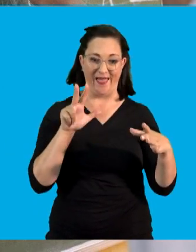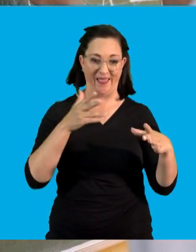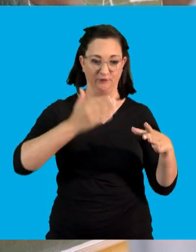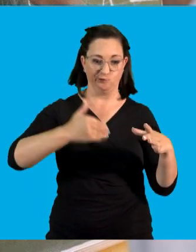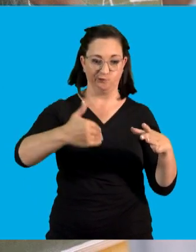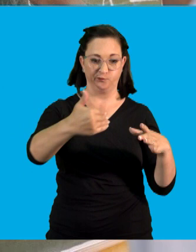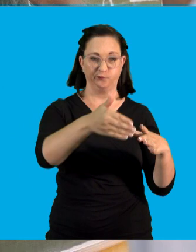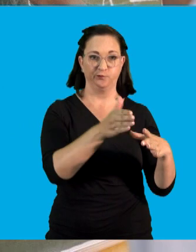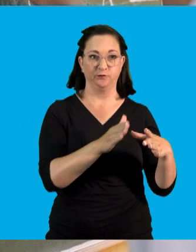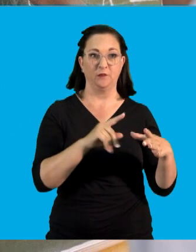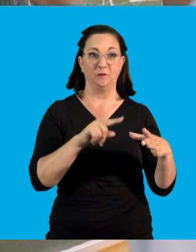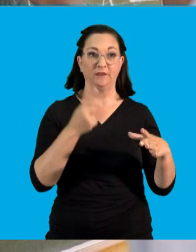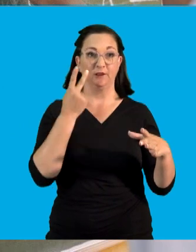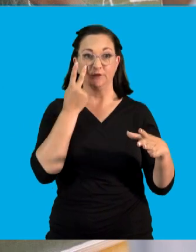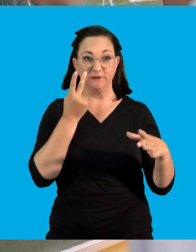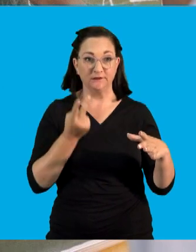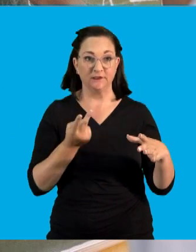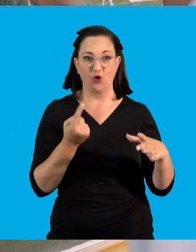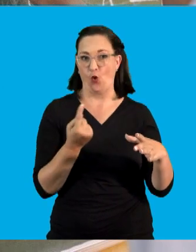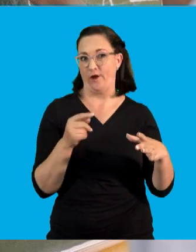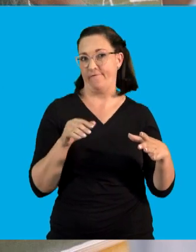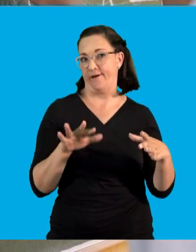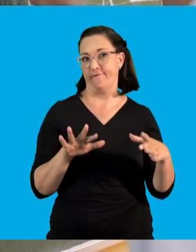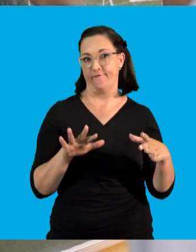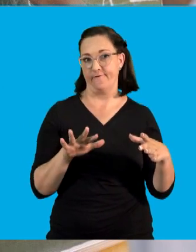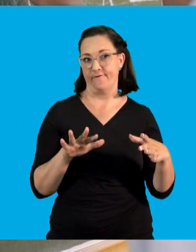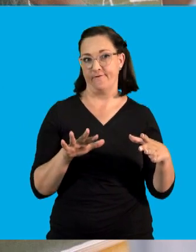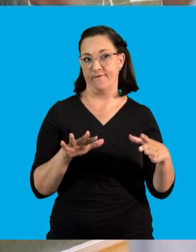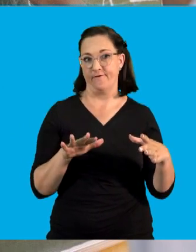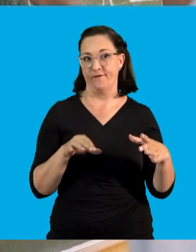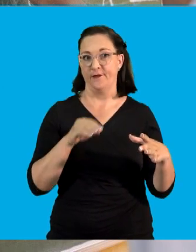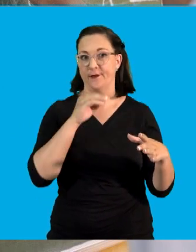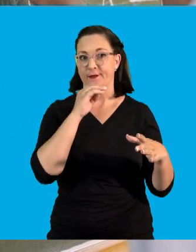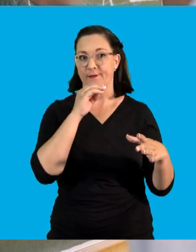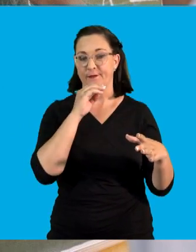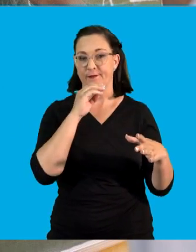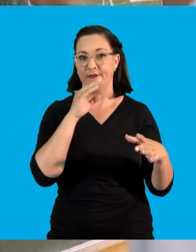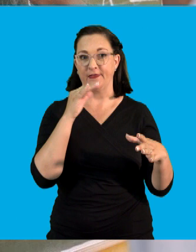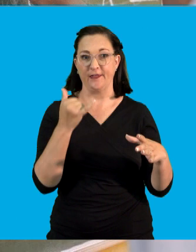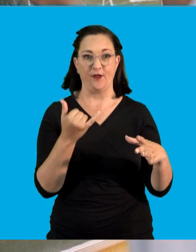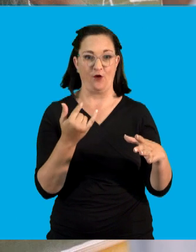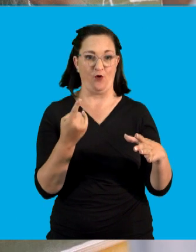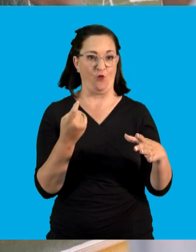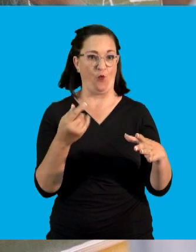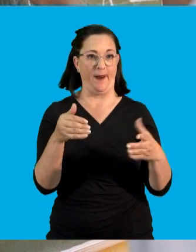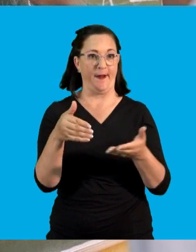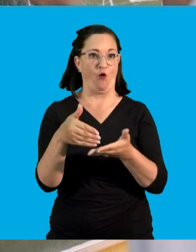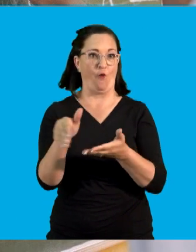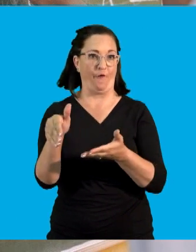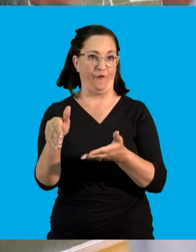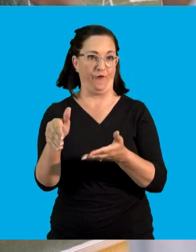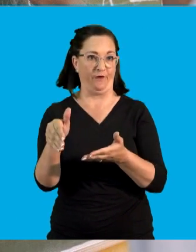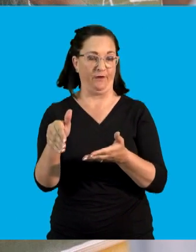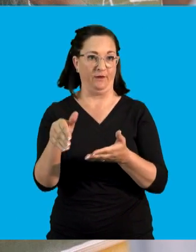but you only see 5 slices, it means that the pizza is